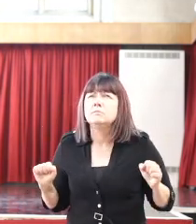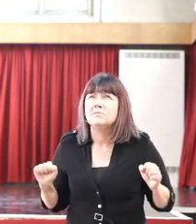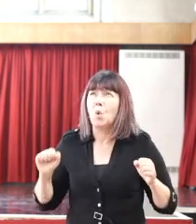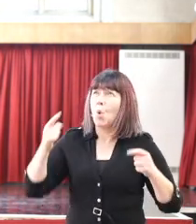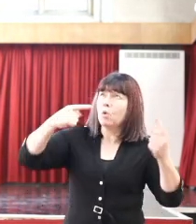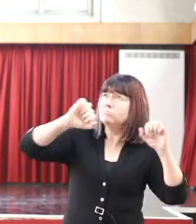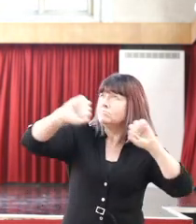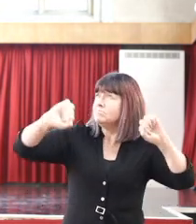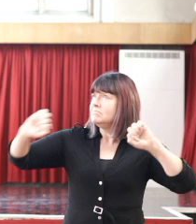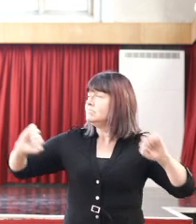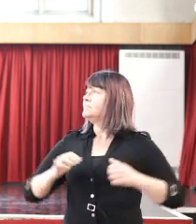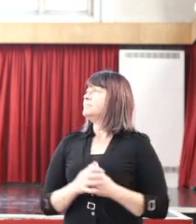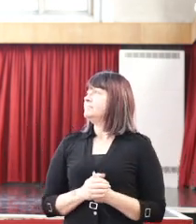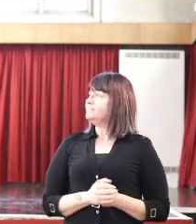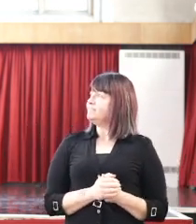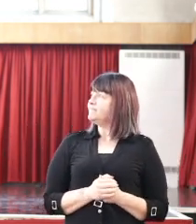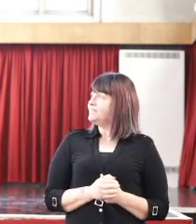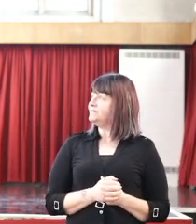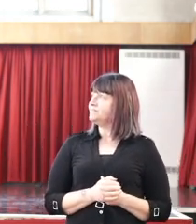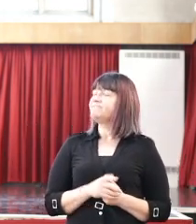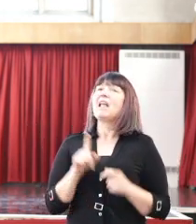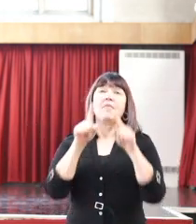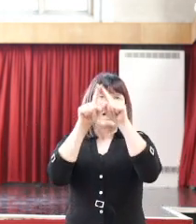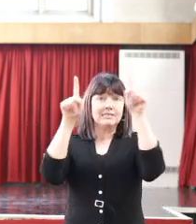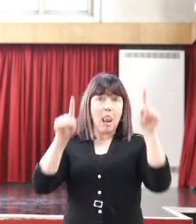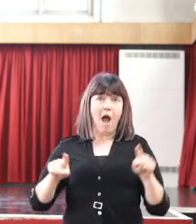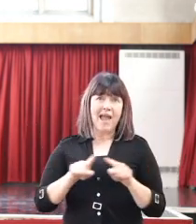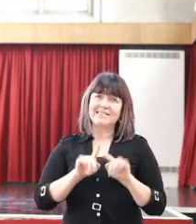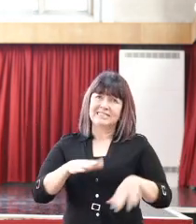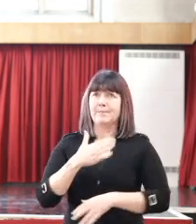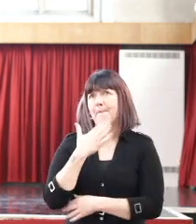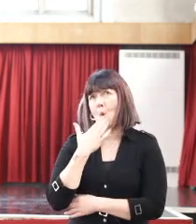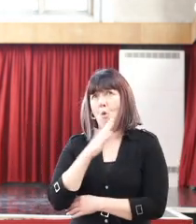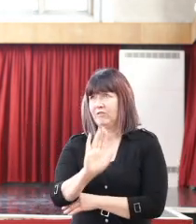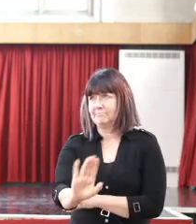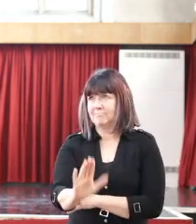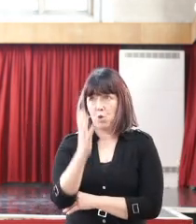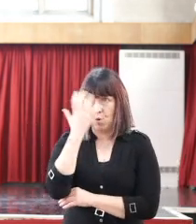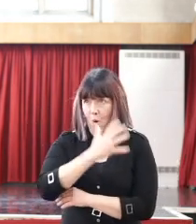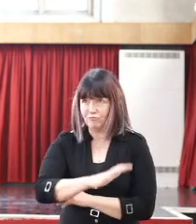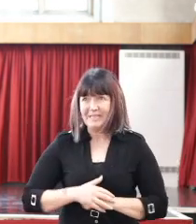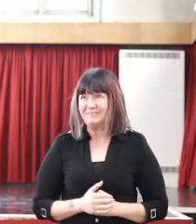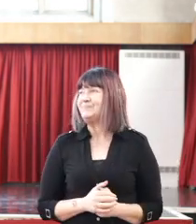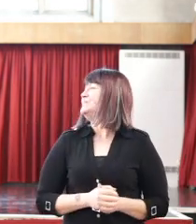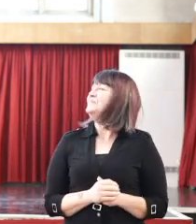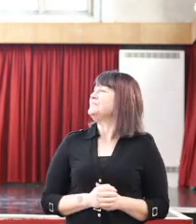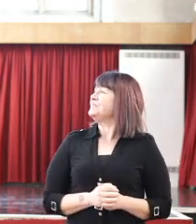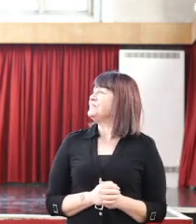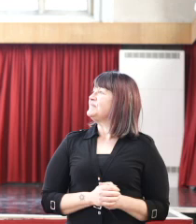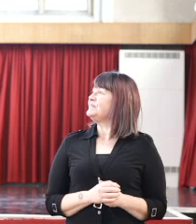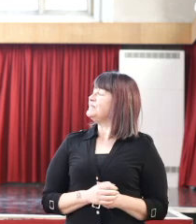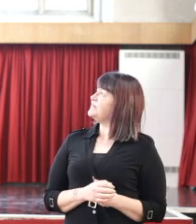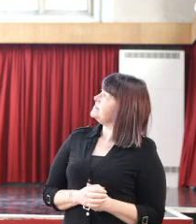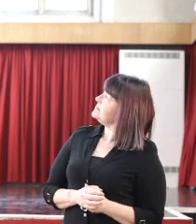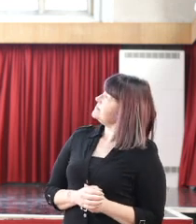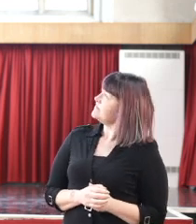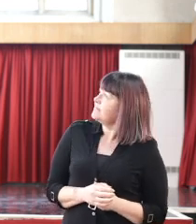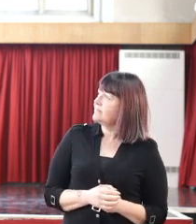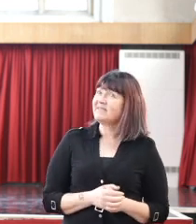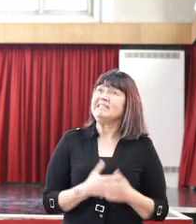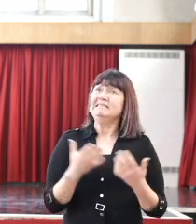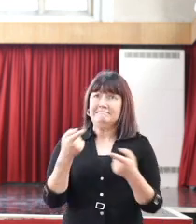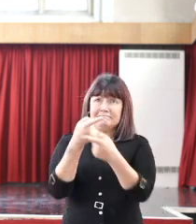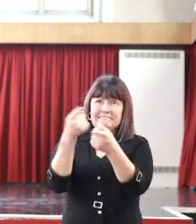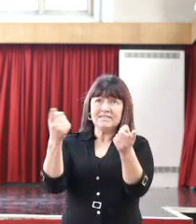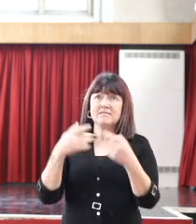moment, that's a very boring holding slide, so don't worry about that. I've just sort of give a bit of an idea. You won't be able to see